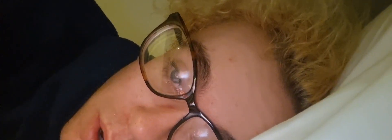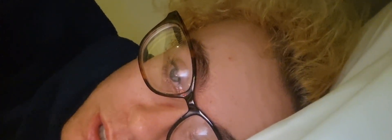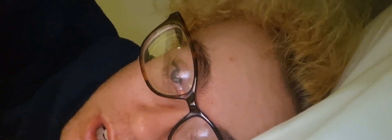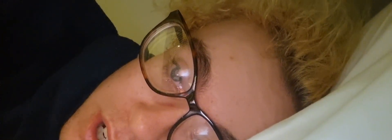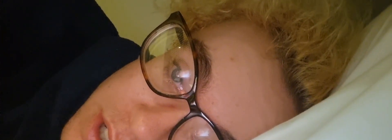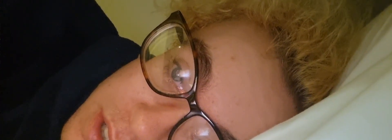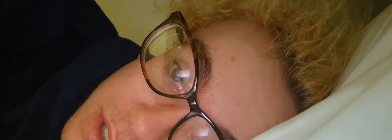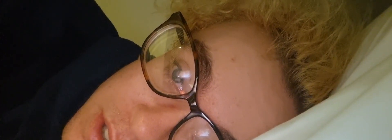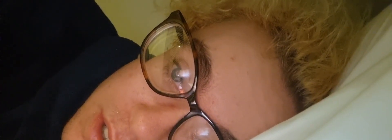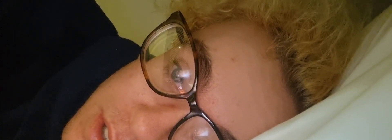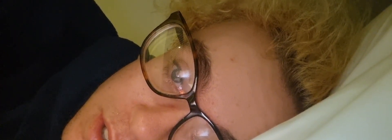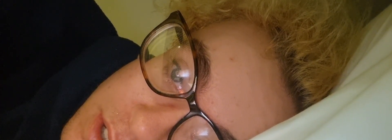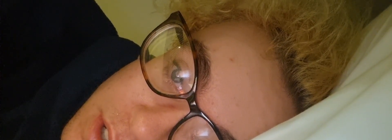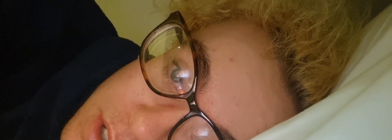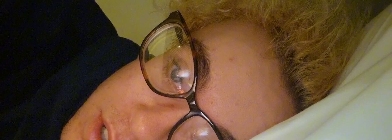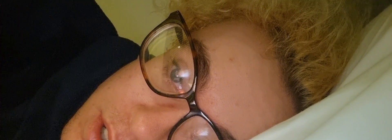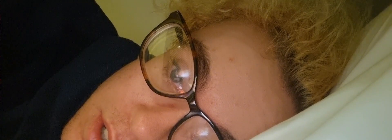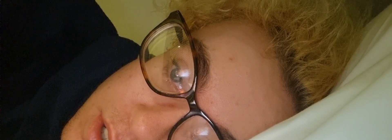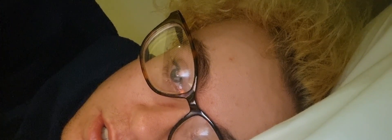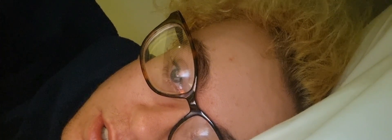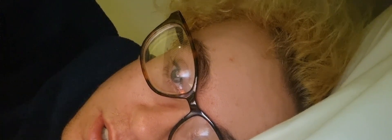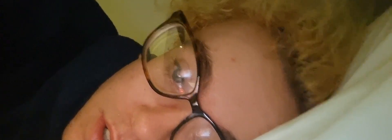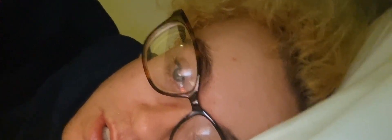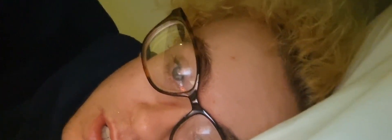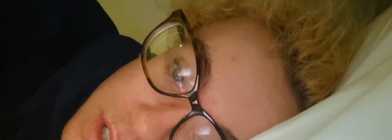I'm not tired.